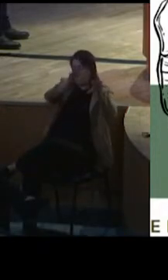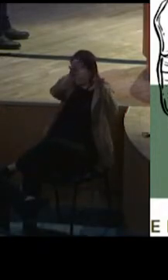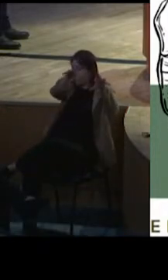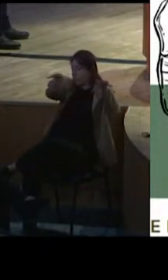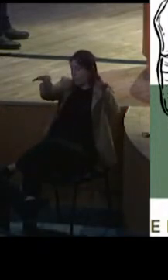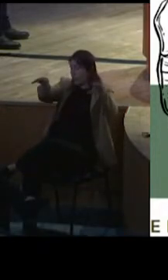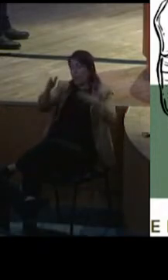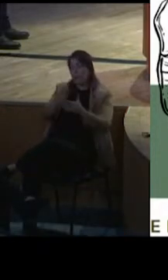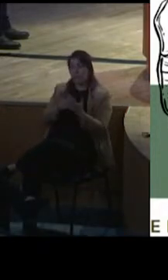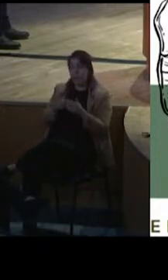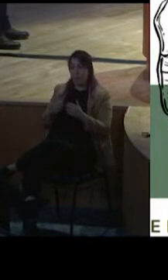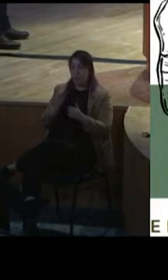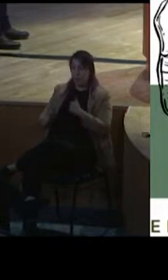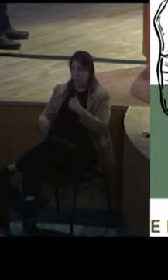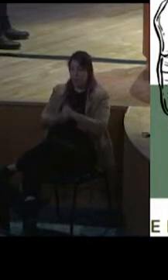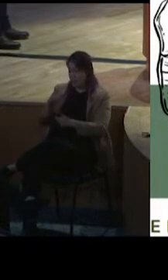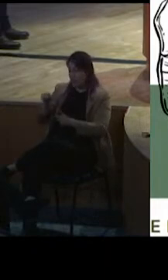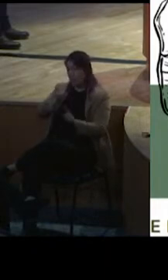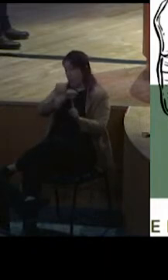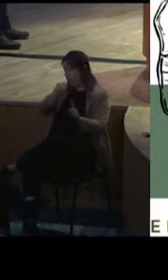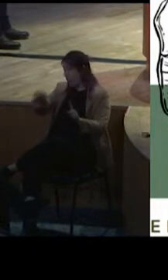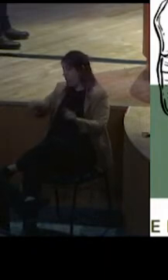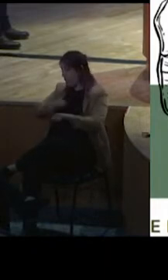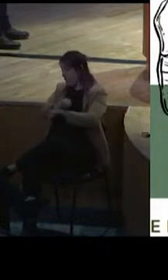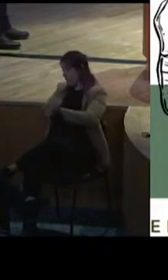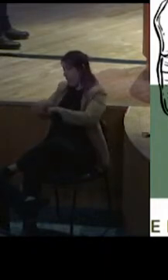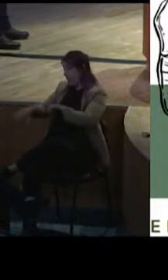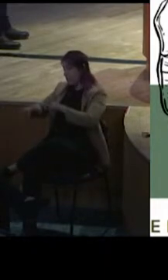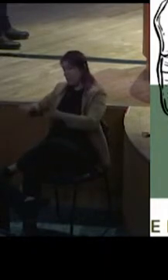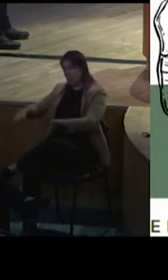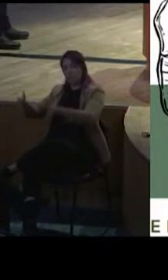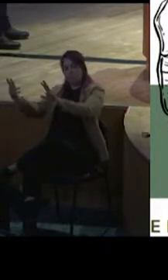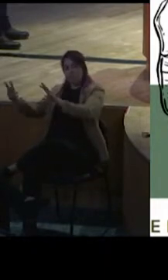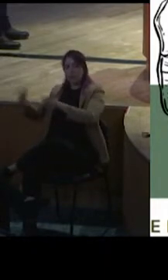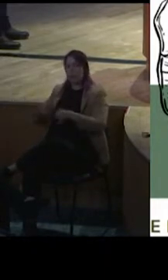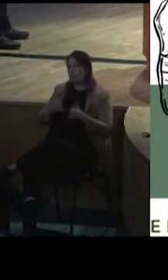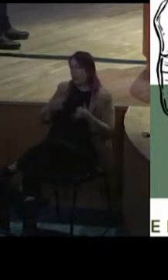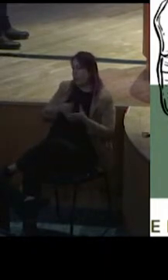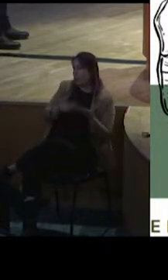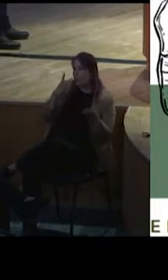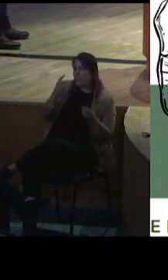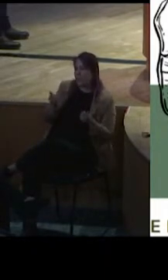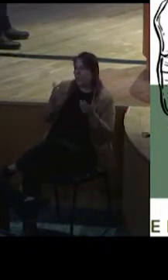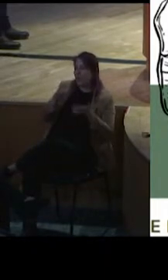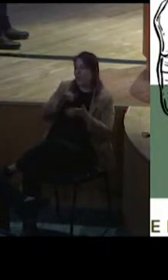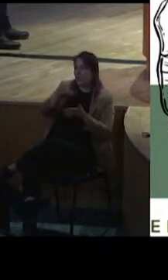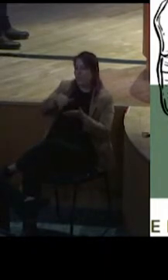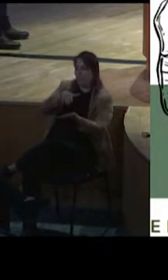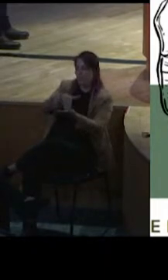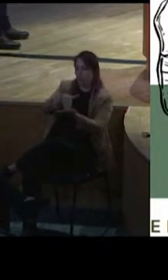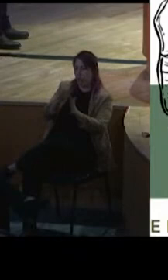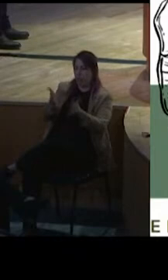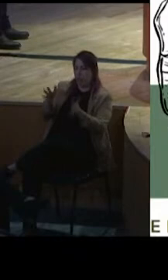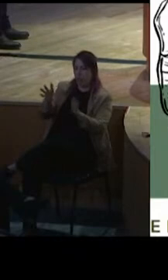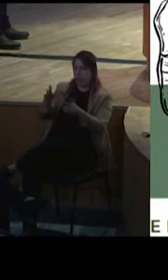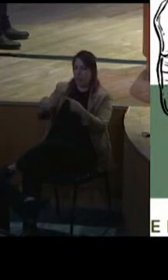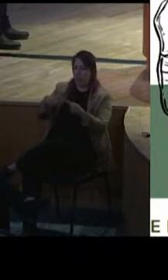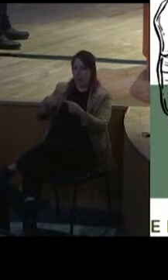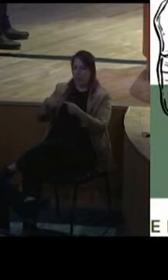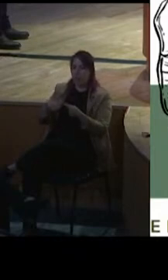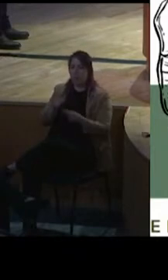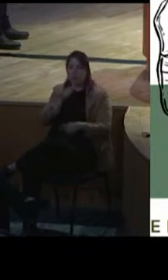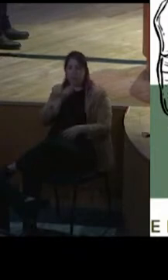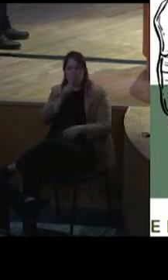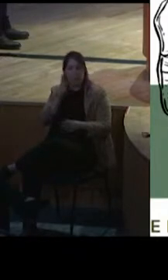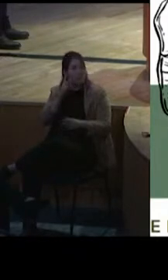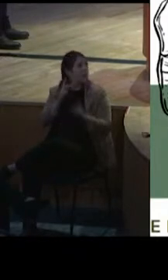are now introduced that kind of disrupt that cycle. So what you see in Hawaii today is a lot of that disruption. You don't necessarily see